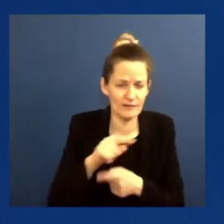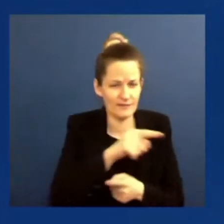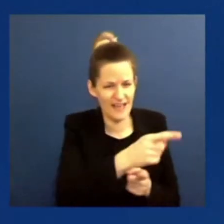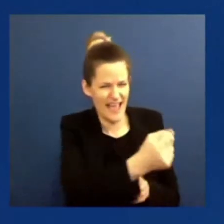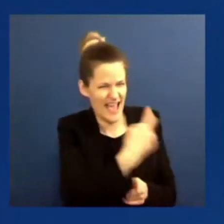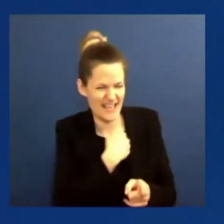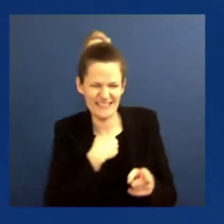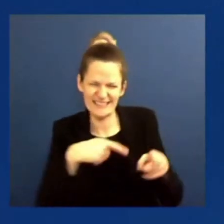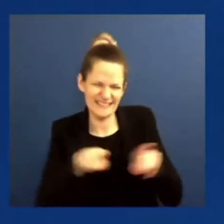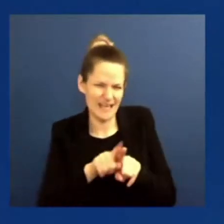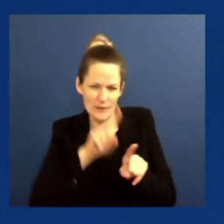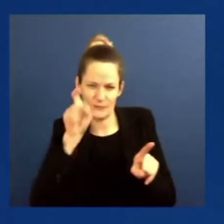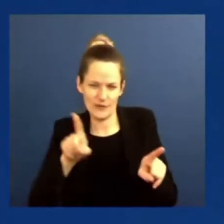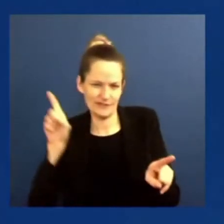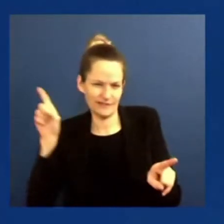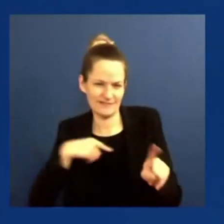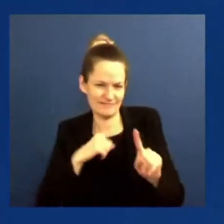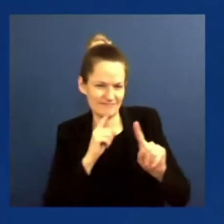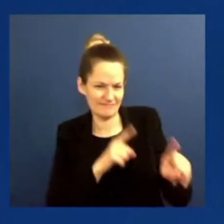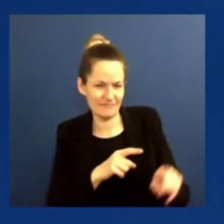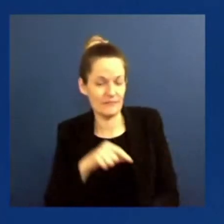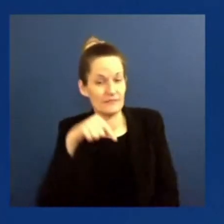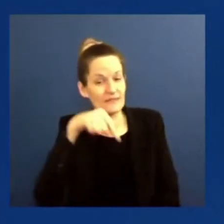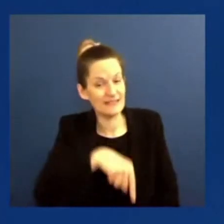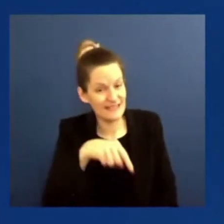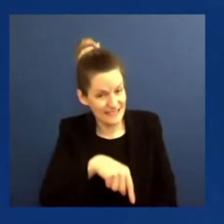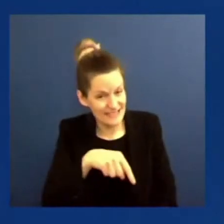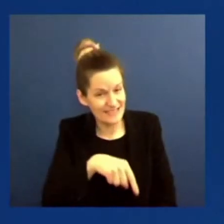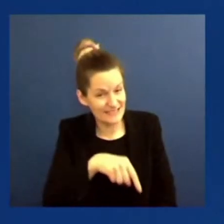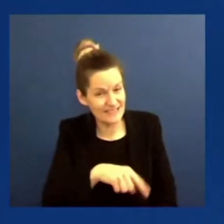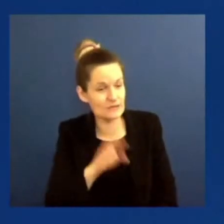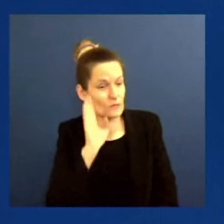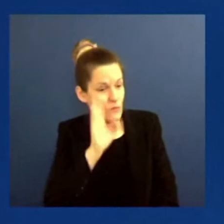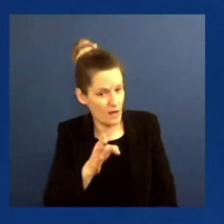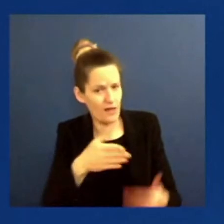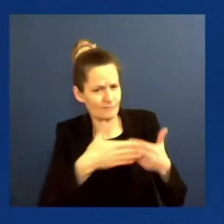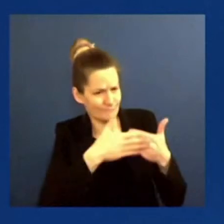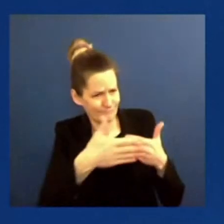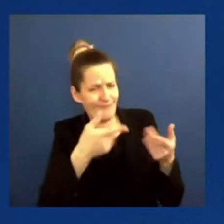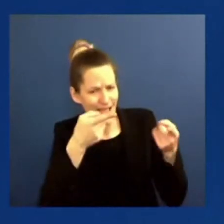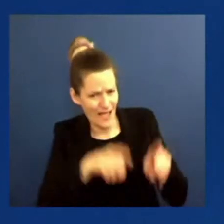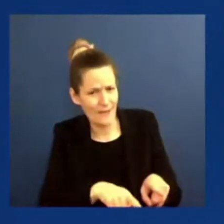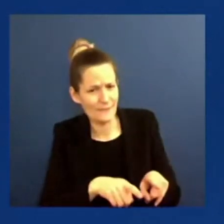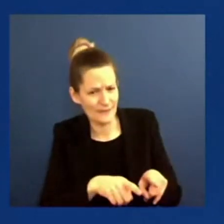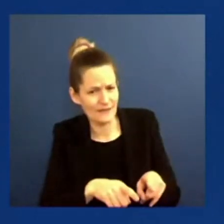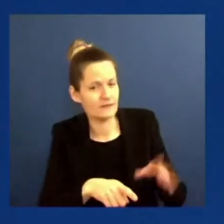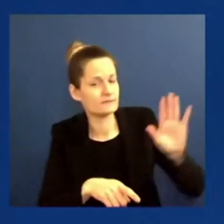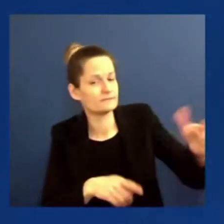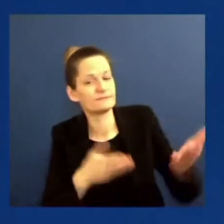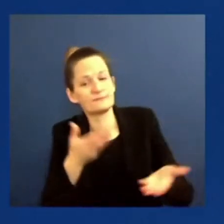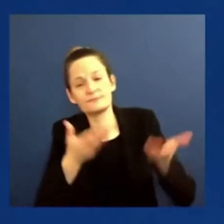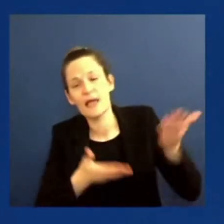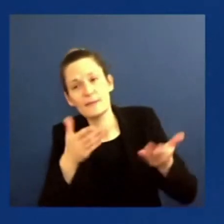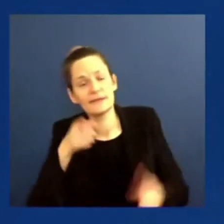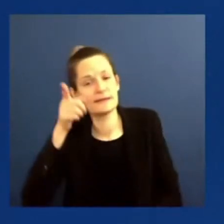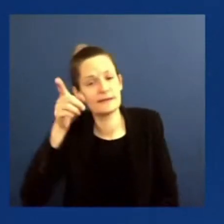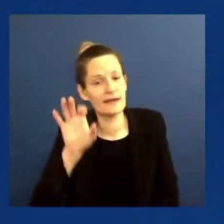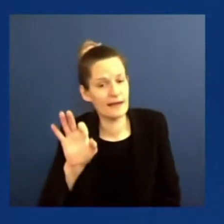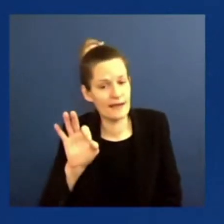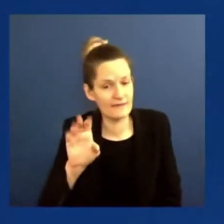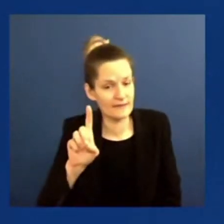will occur, and this will or will not get an EUA from the FDA based on what they do very well, to